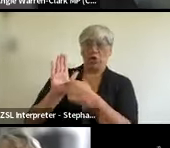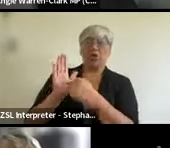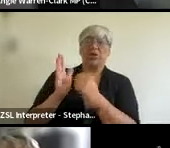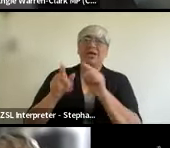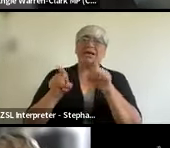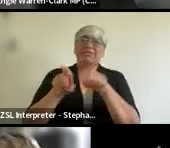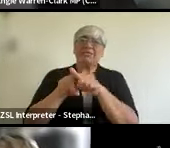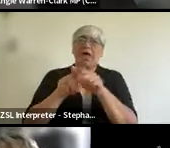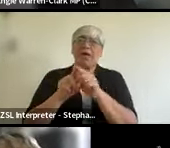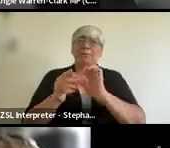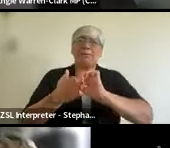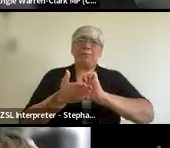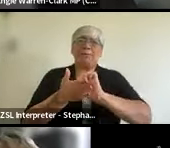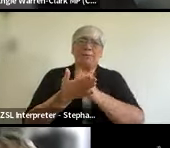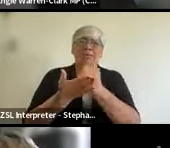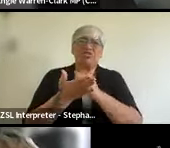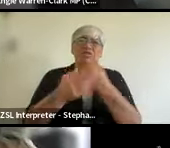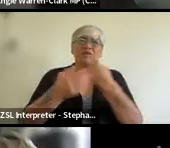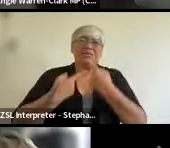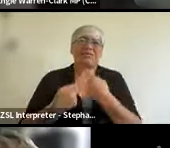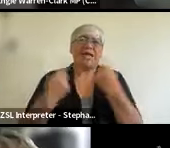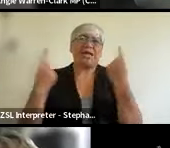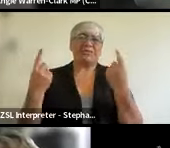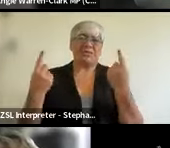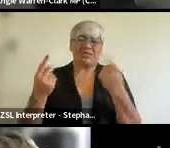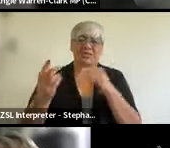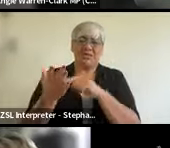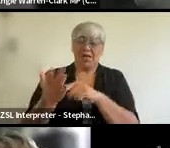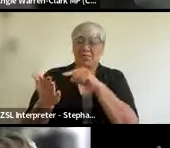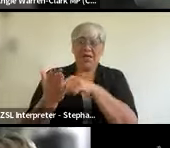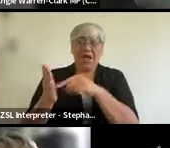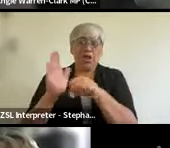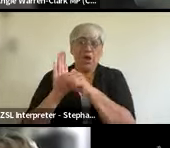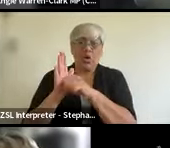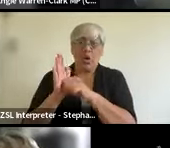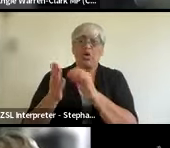the publisher statement, and it's the logo that gives